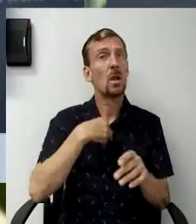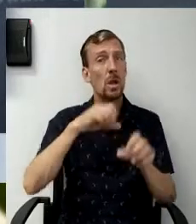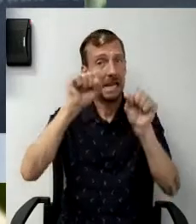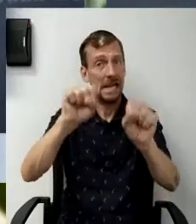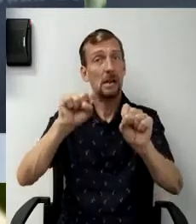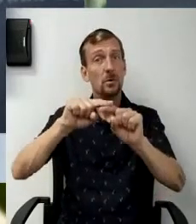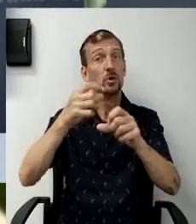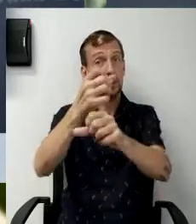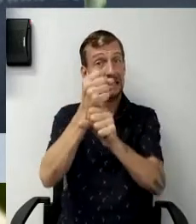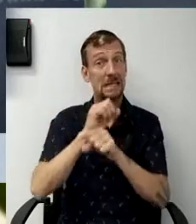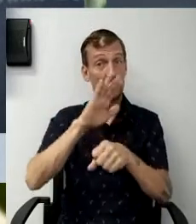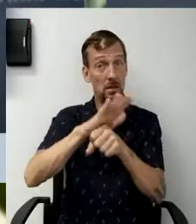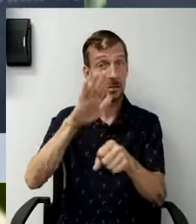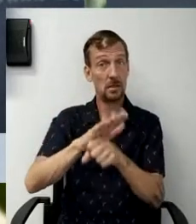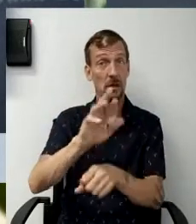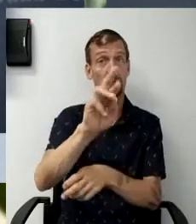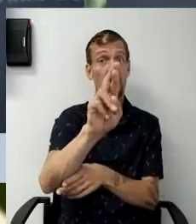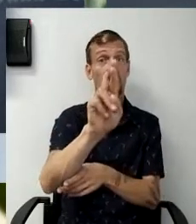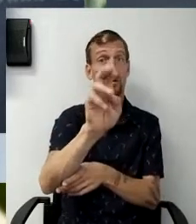adequate supply of remdesivir?